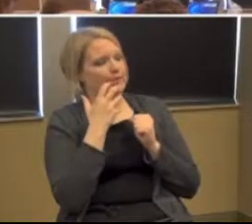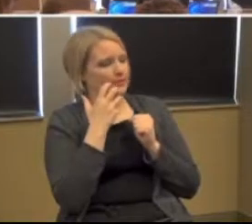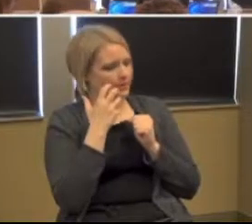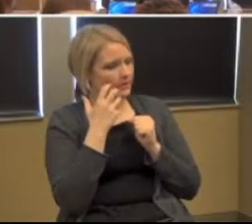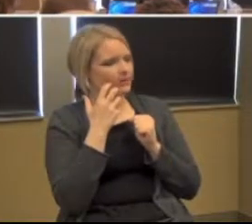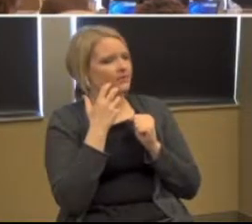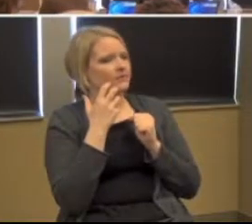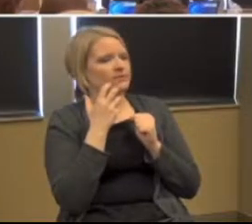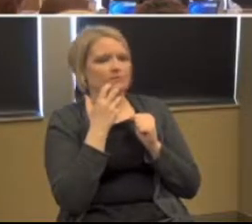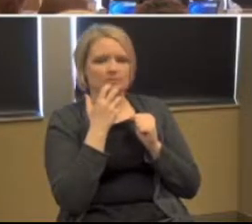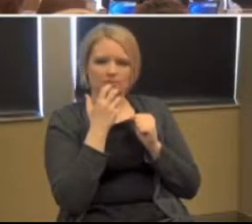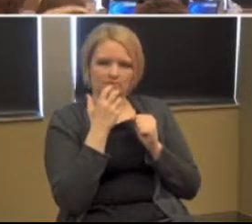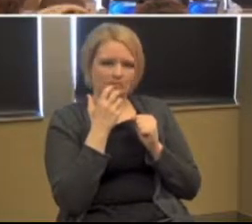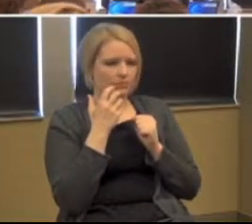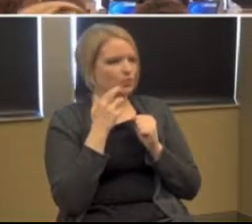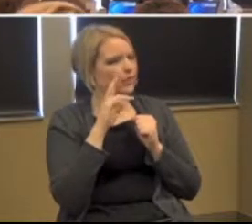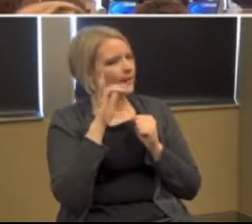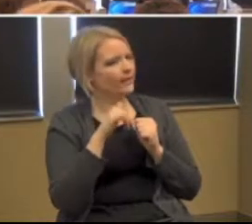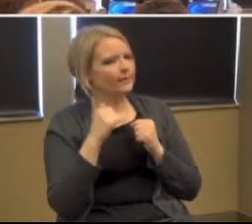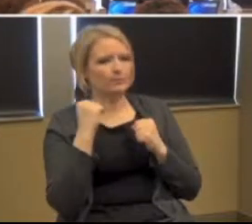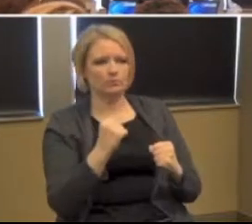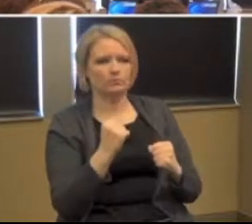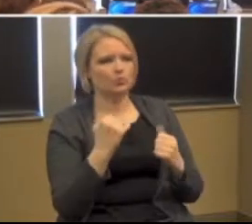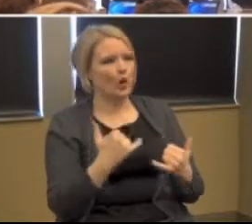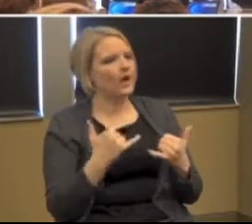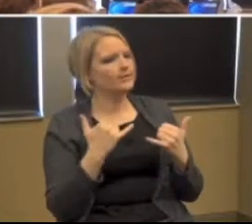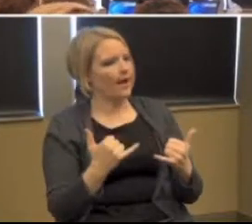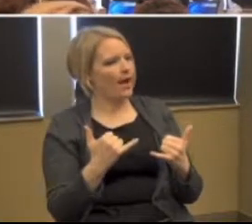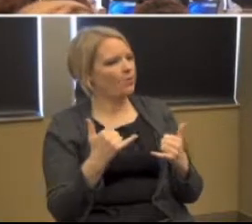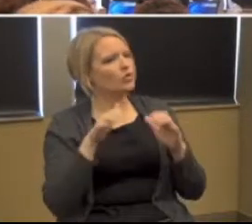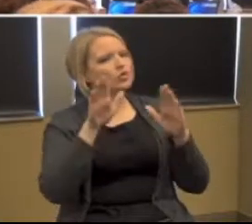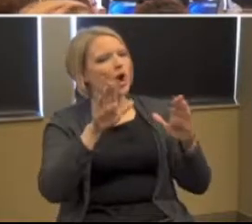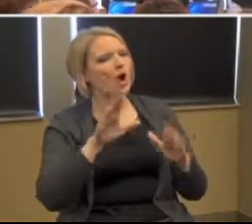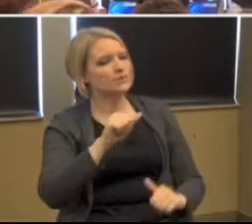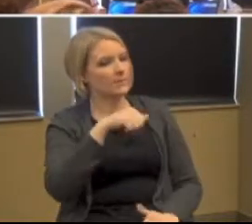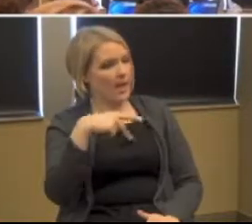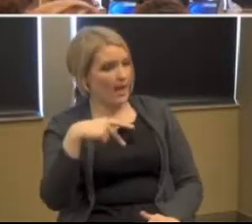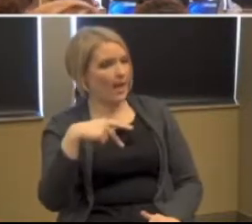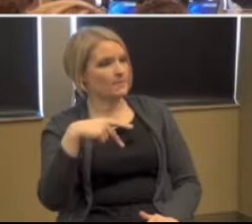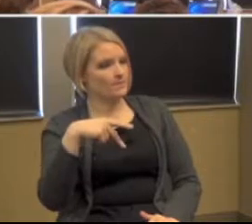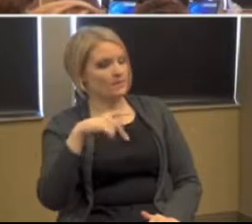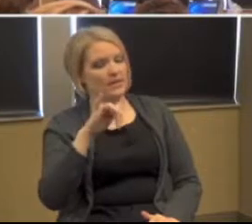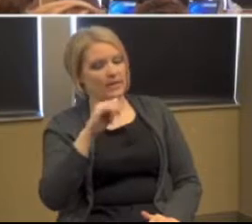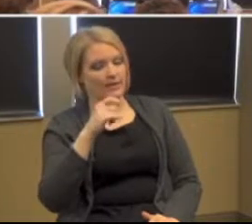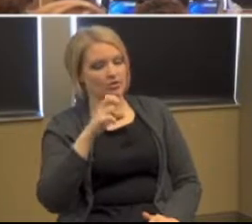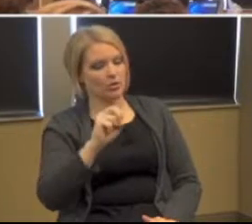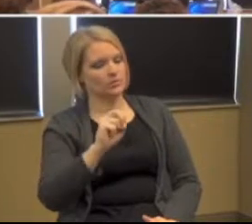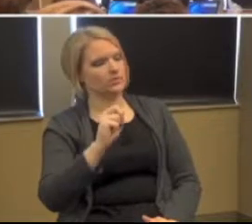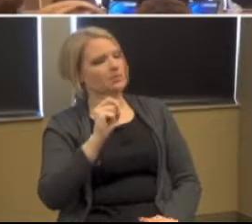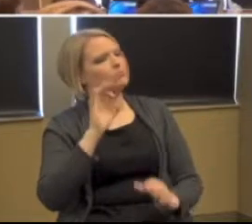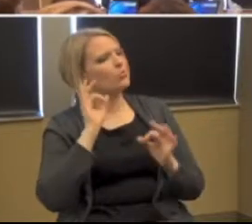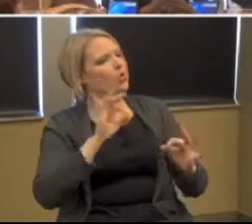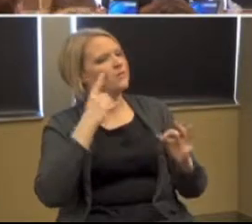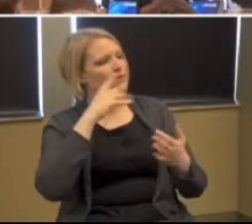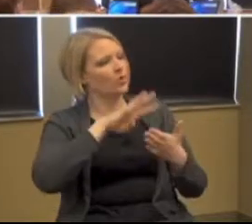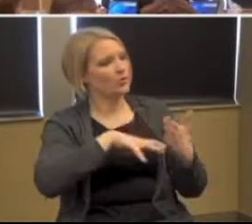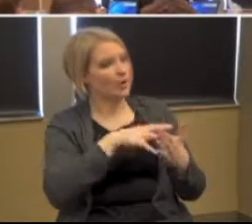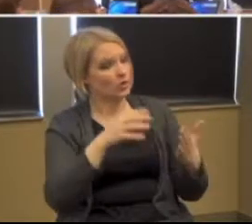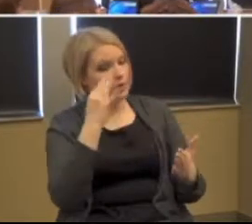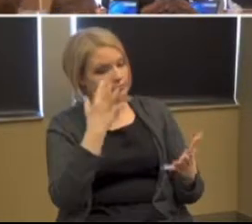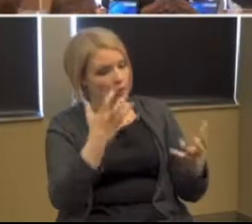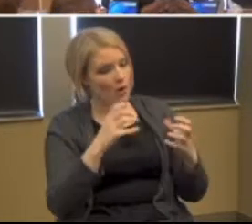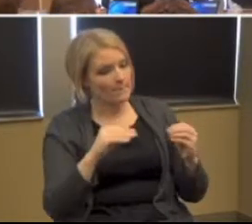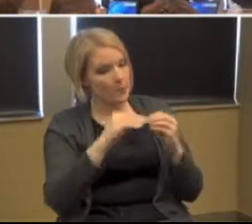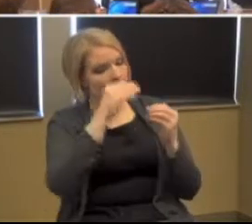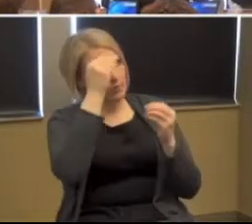huge thing right now, when there's some really awesome apps out there that are great schedules. So if anybody wants any more information on